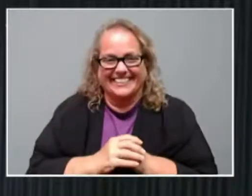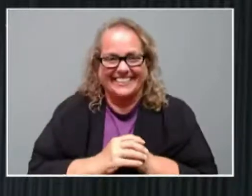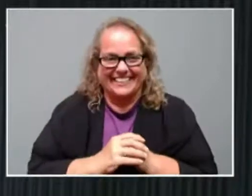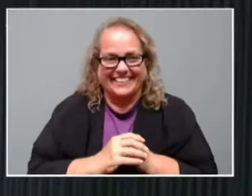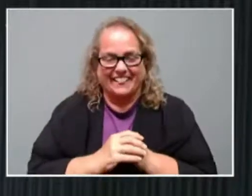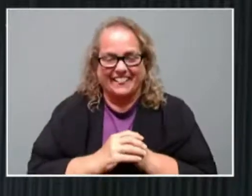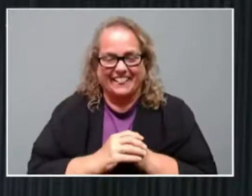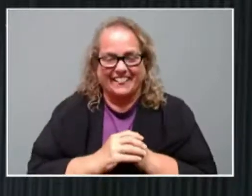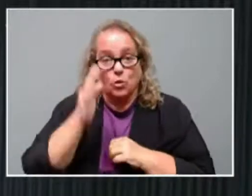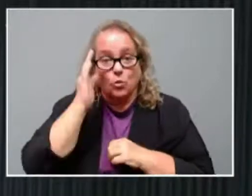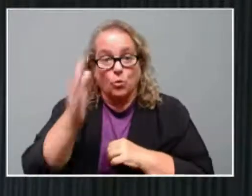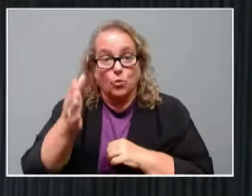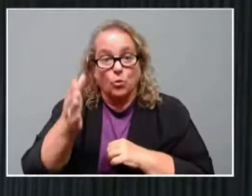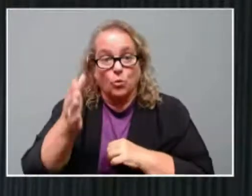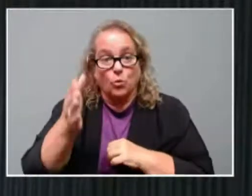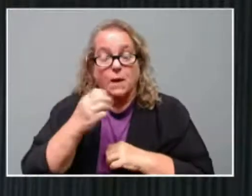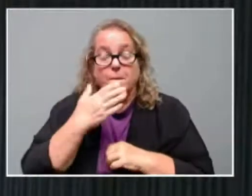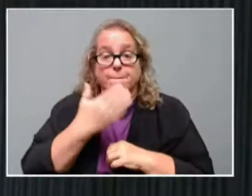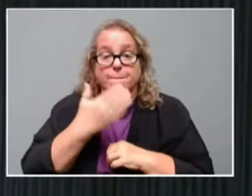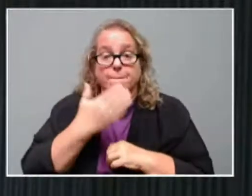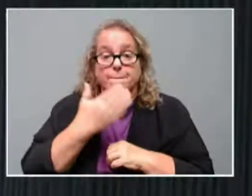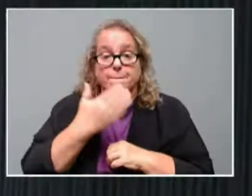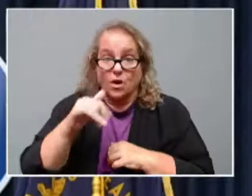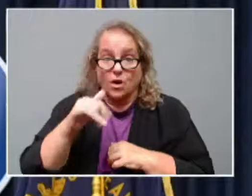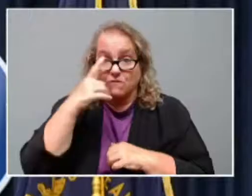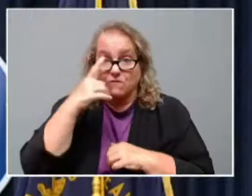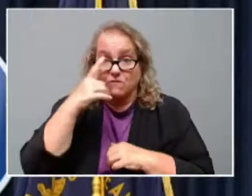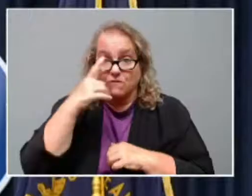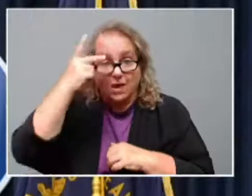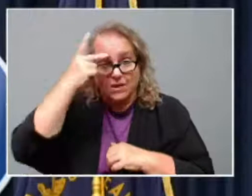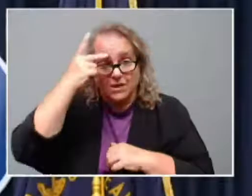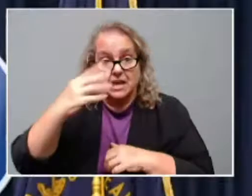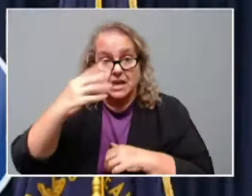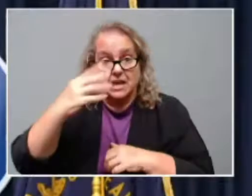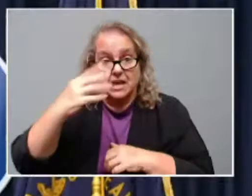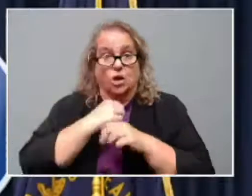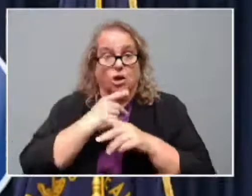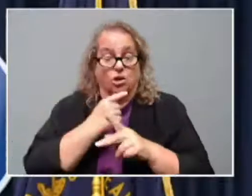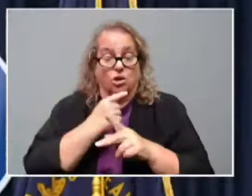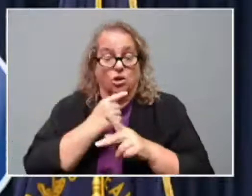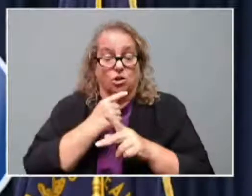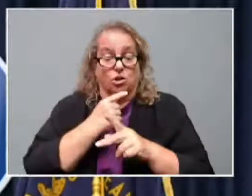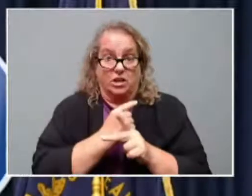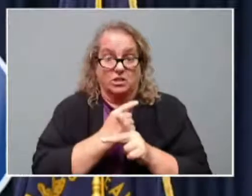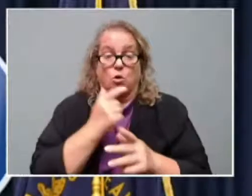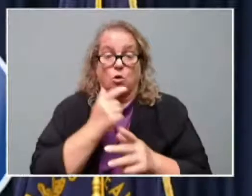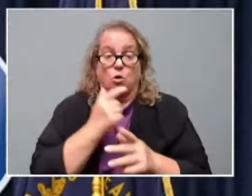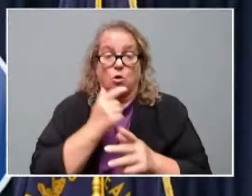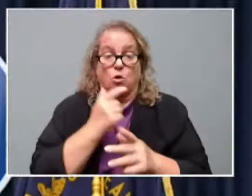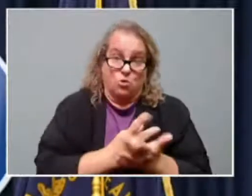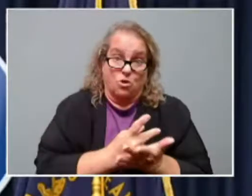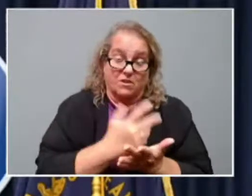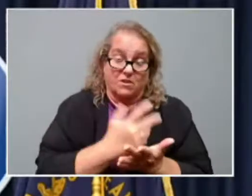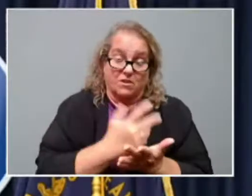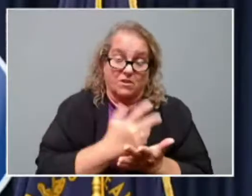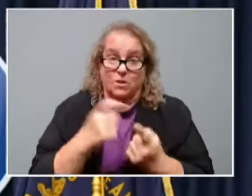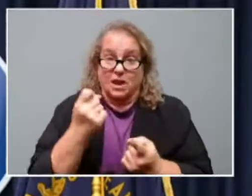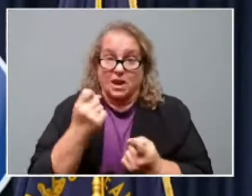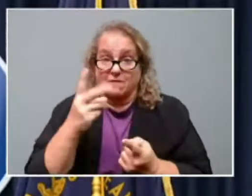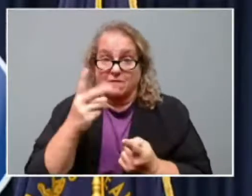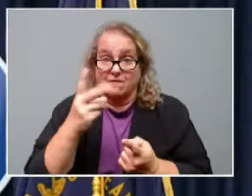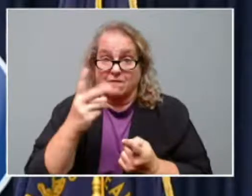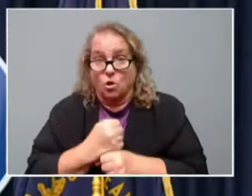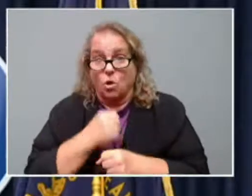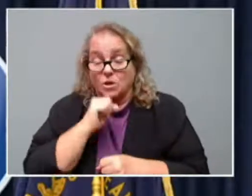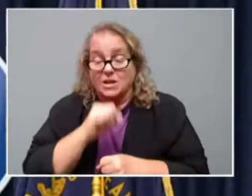Will the best way for parents and guardians, once it is approved for the 5 to 11-year-olds, will the best way for them to find a